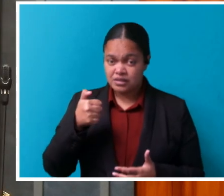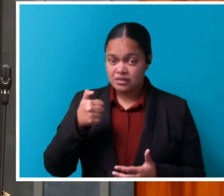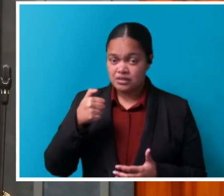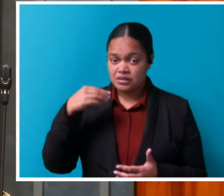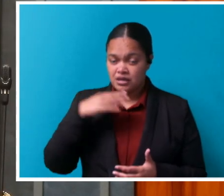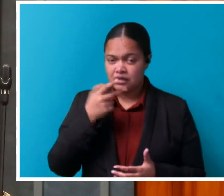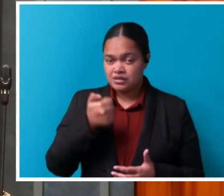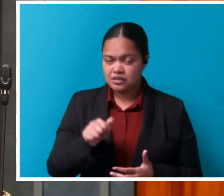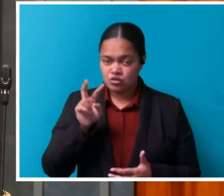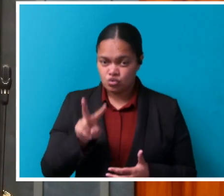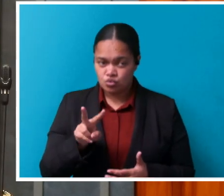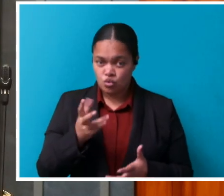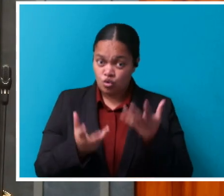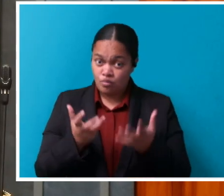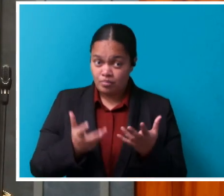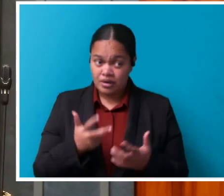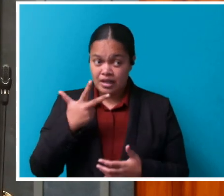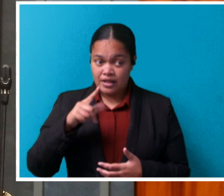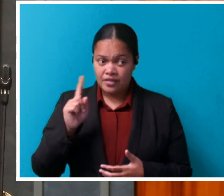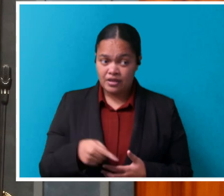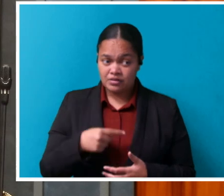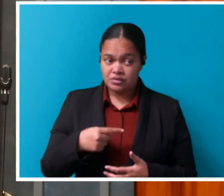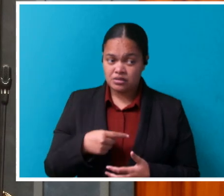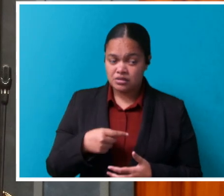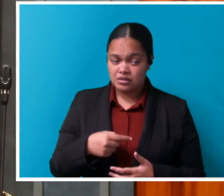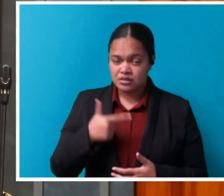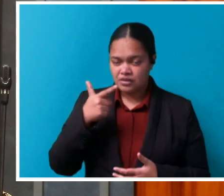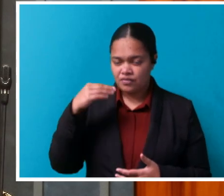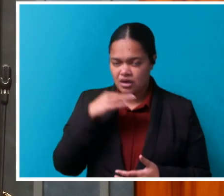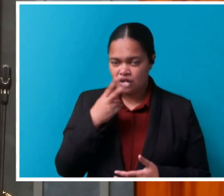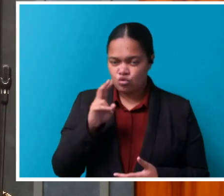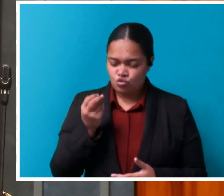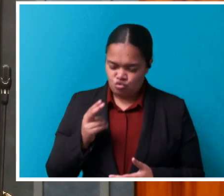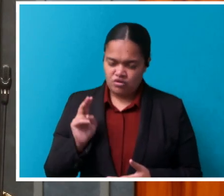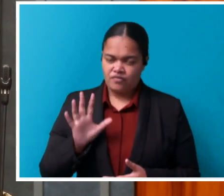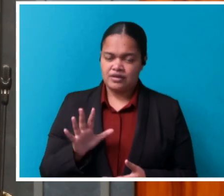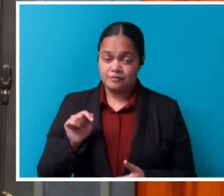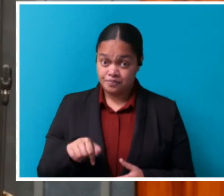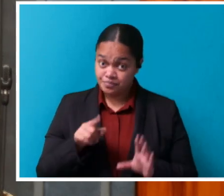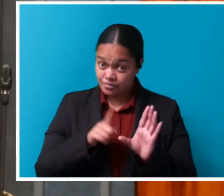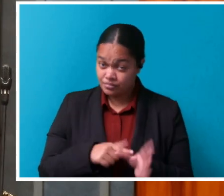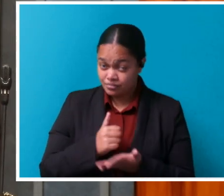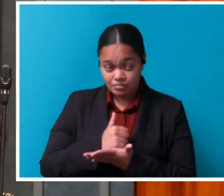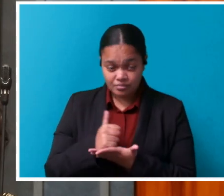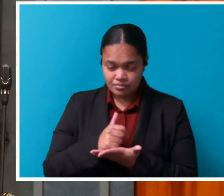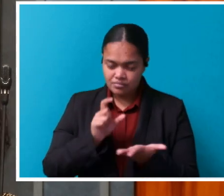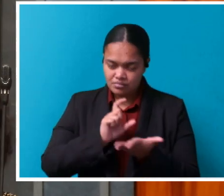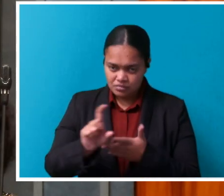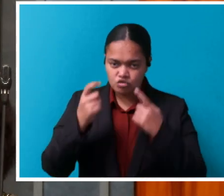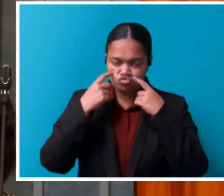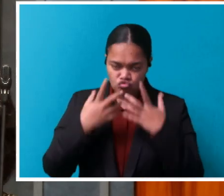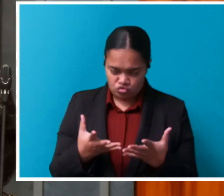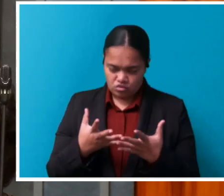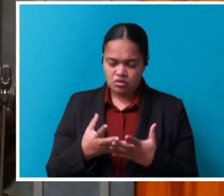7,662, when compared to 8,700 in 2025. This year's figure is a clear testament that the coalition